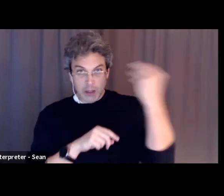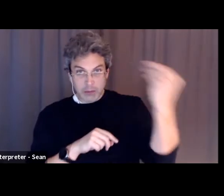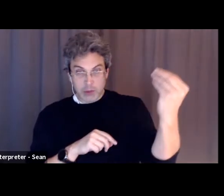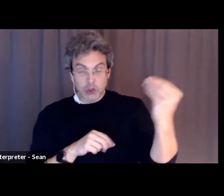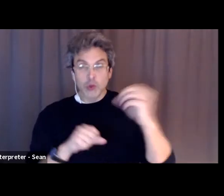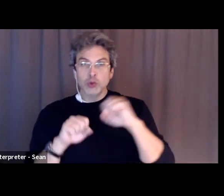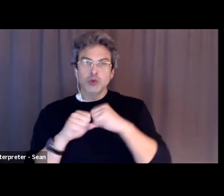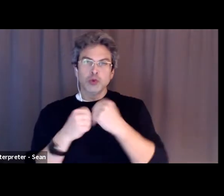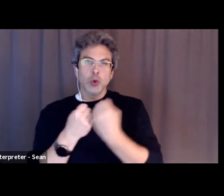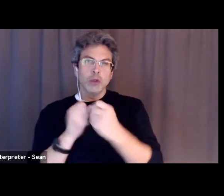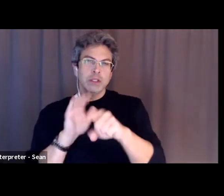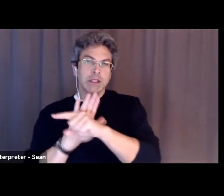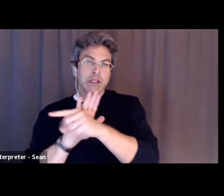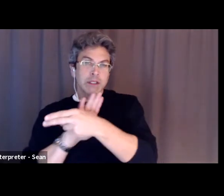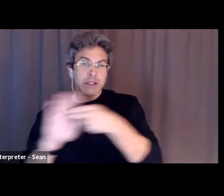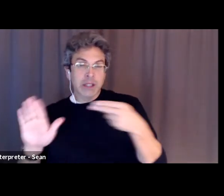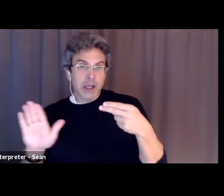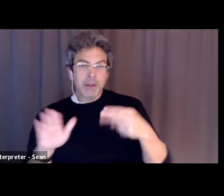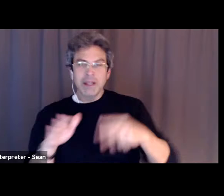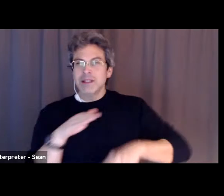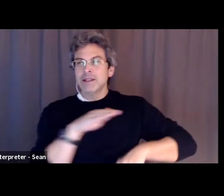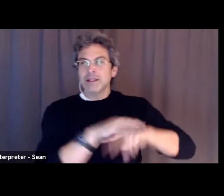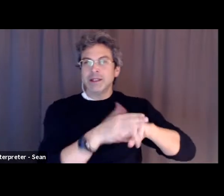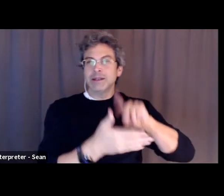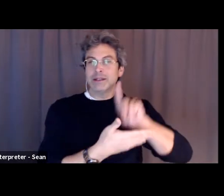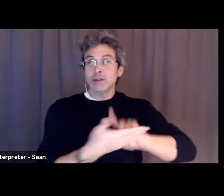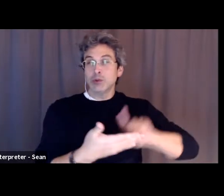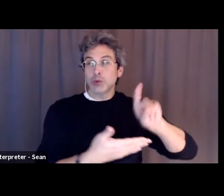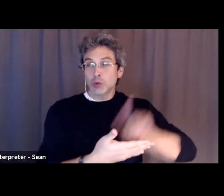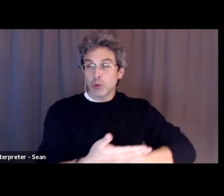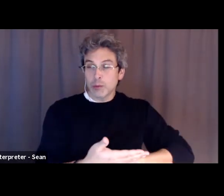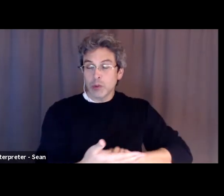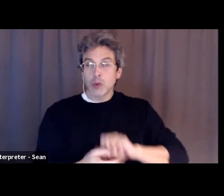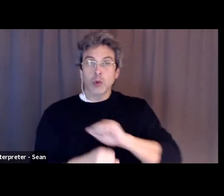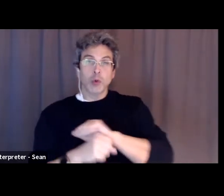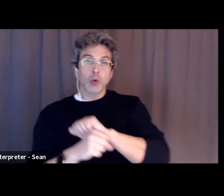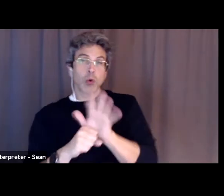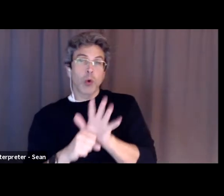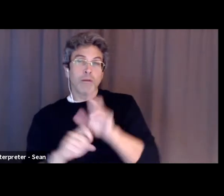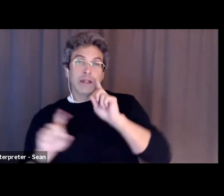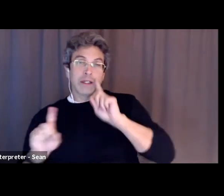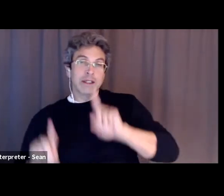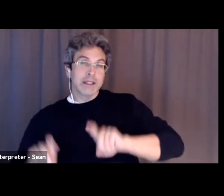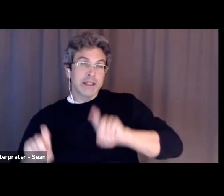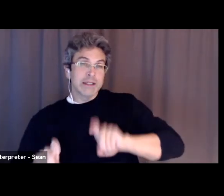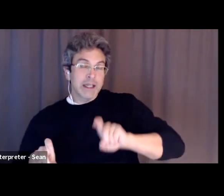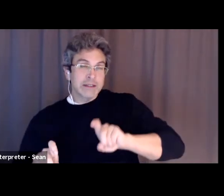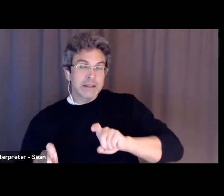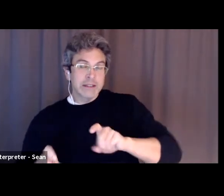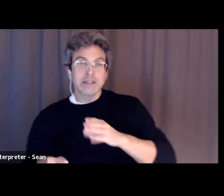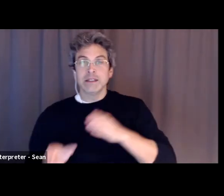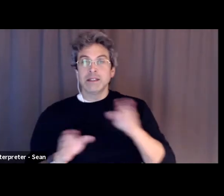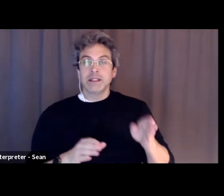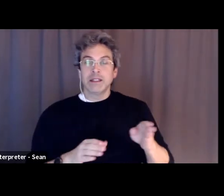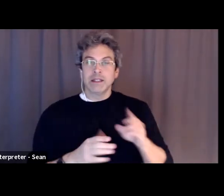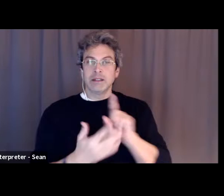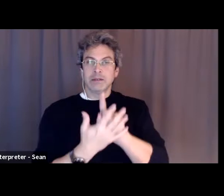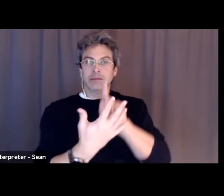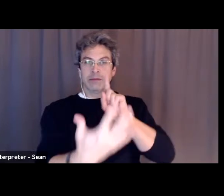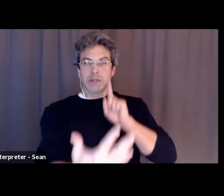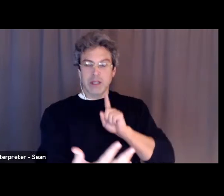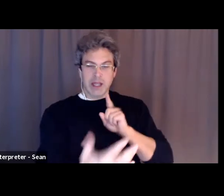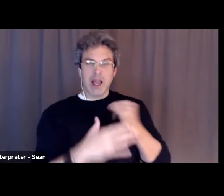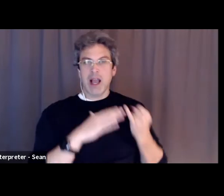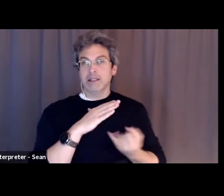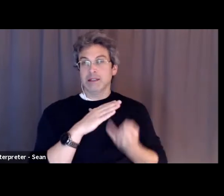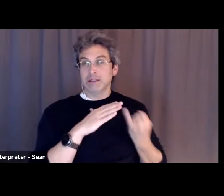discriminatory behaviors, COVID-19 testing information, self-isolation, finding the right